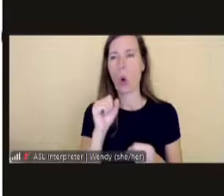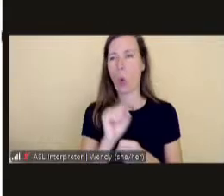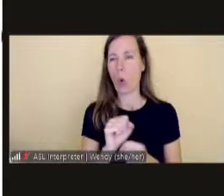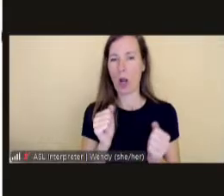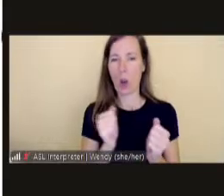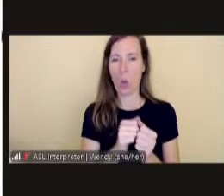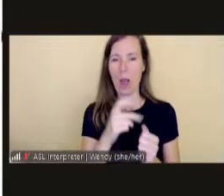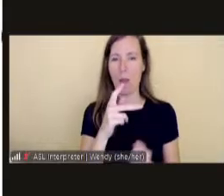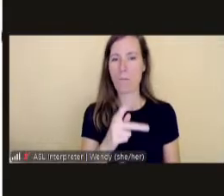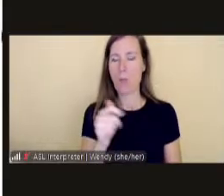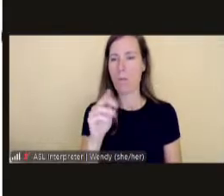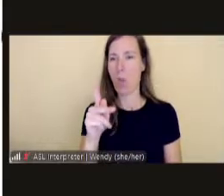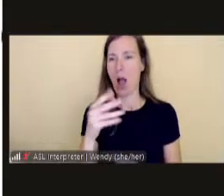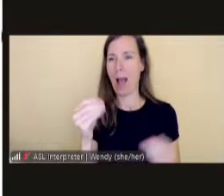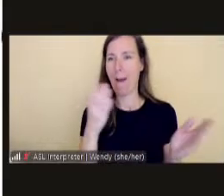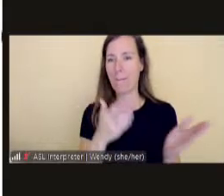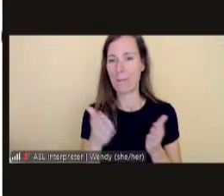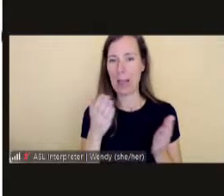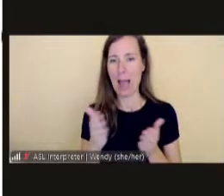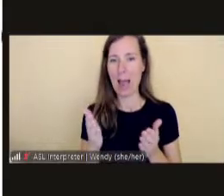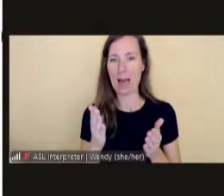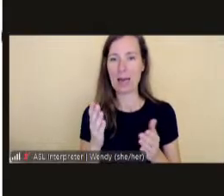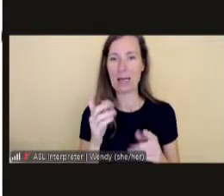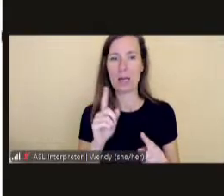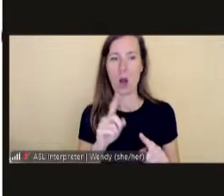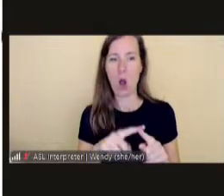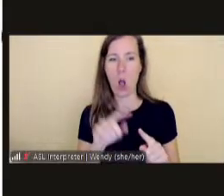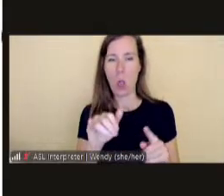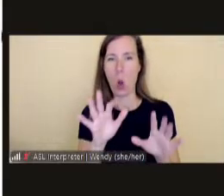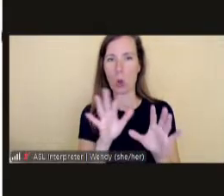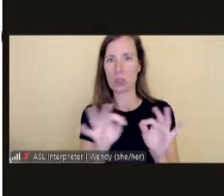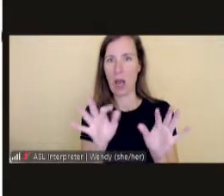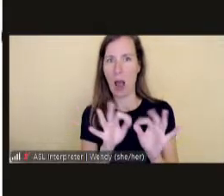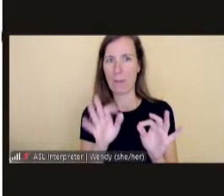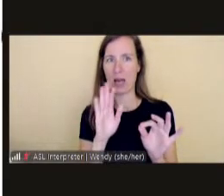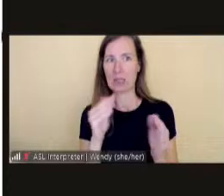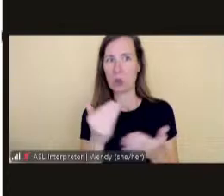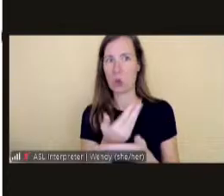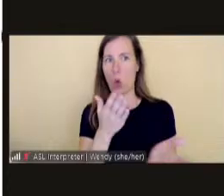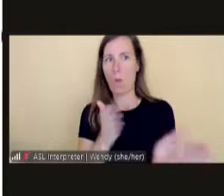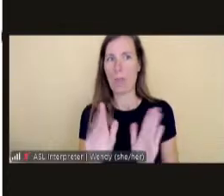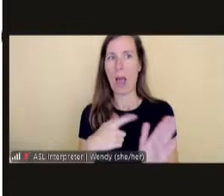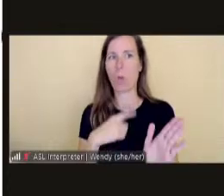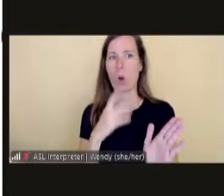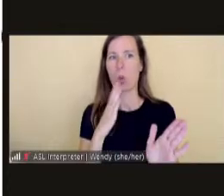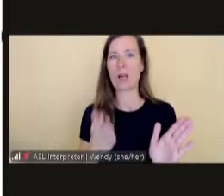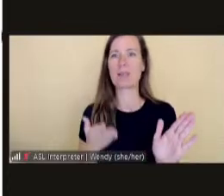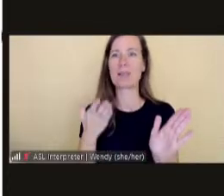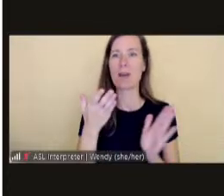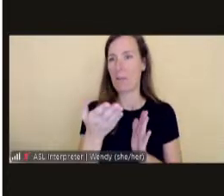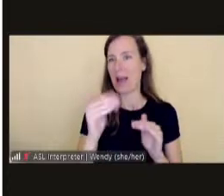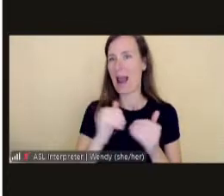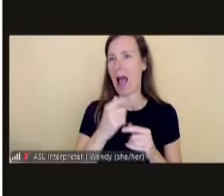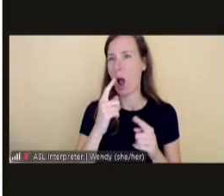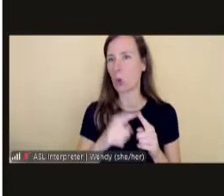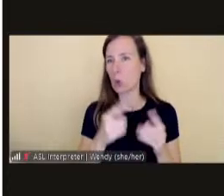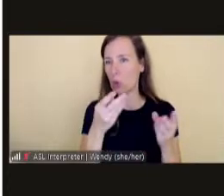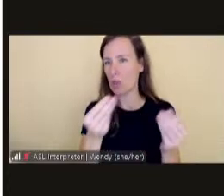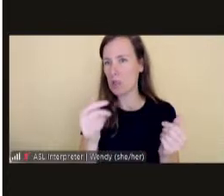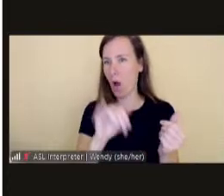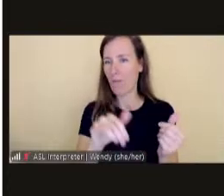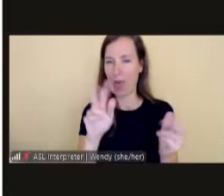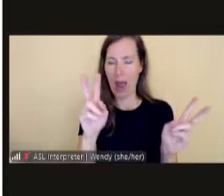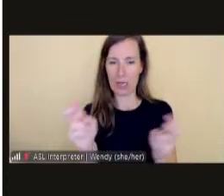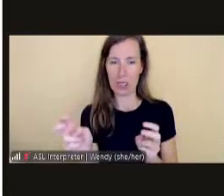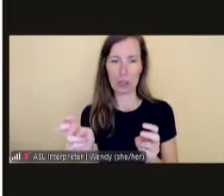the comments and review on the plan that we're about to submit, how to address that issue. There's a number of different